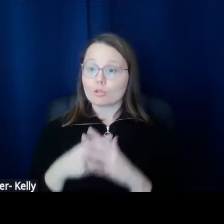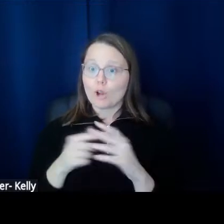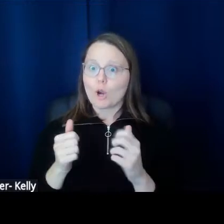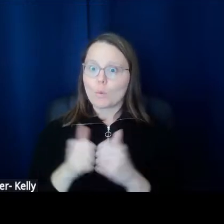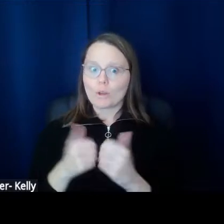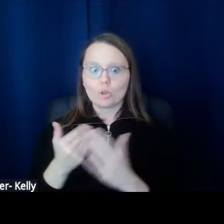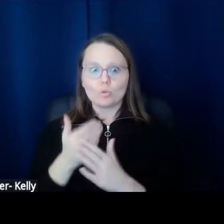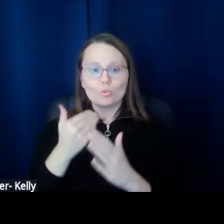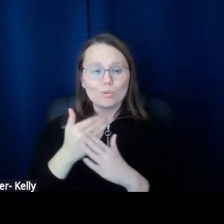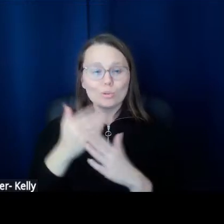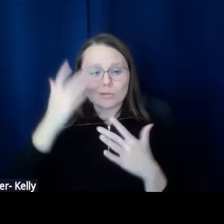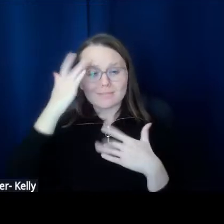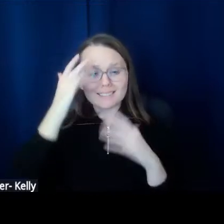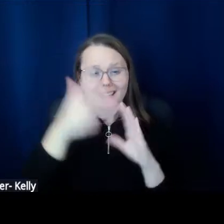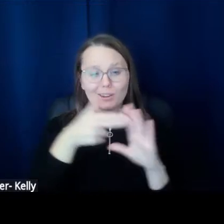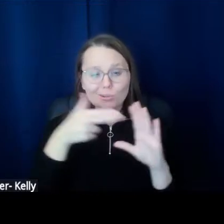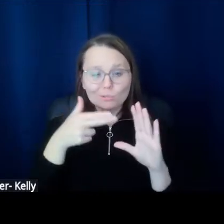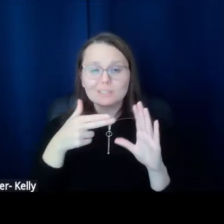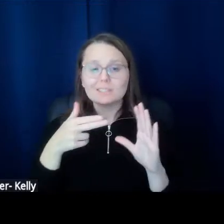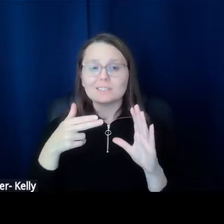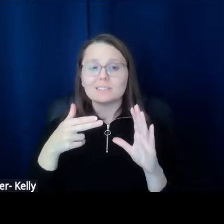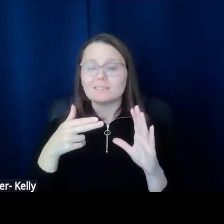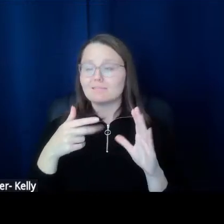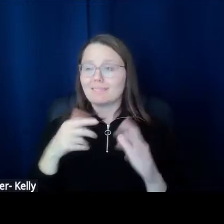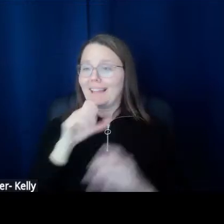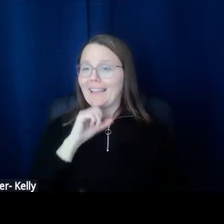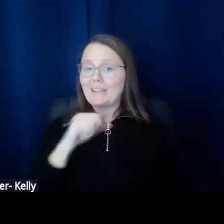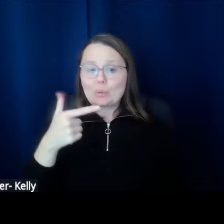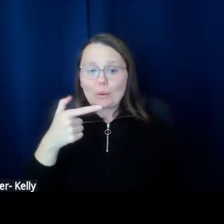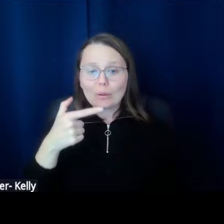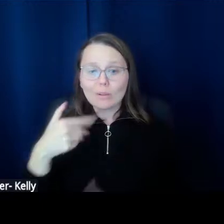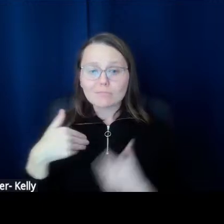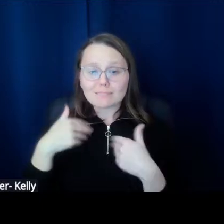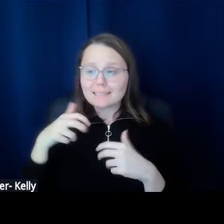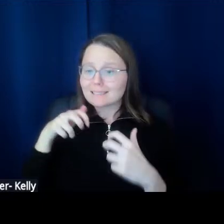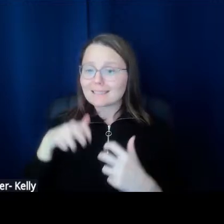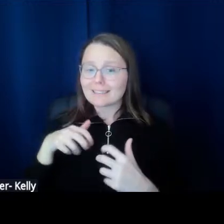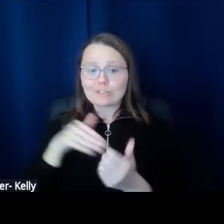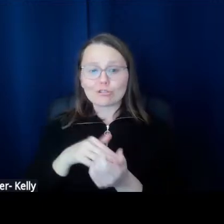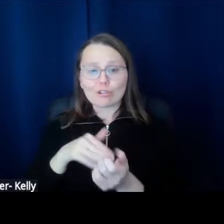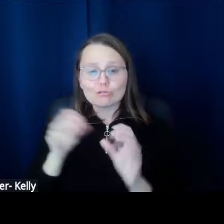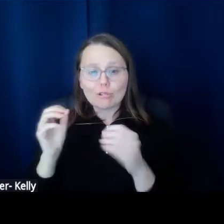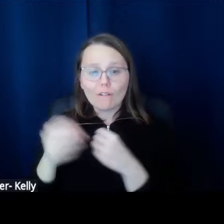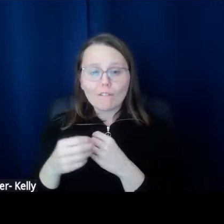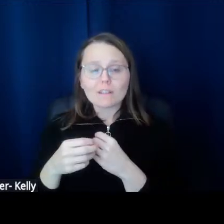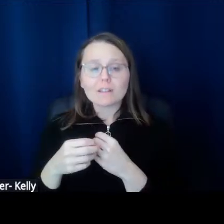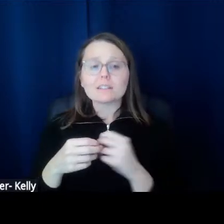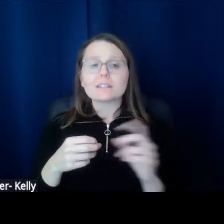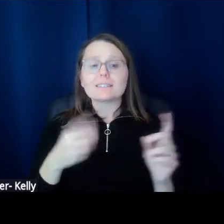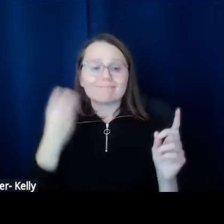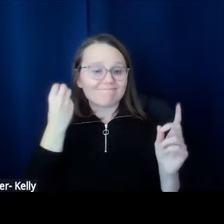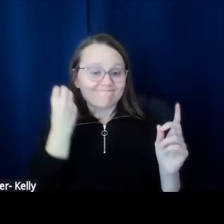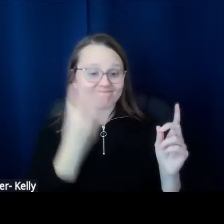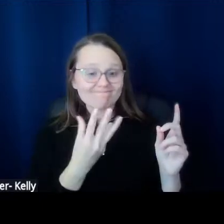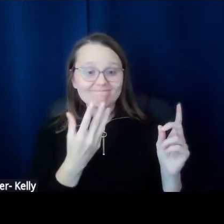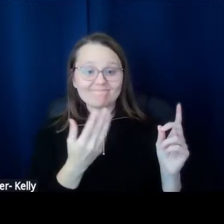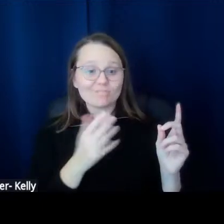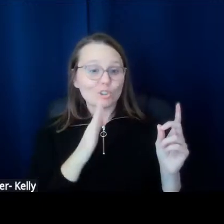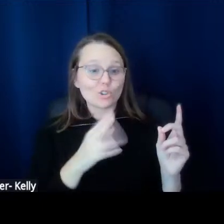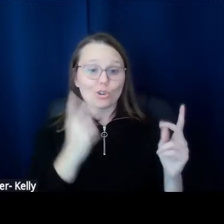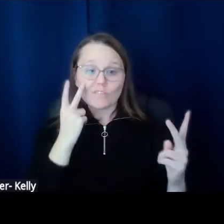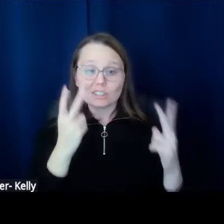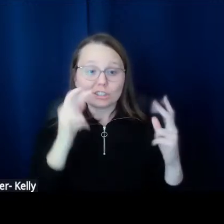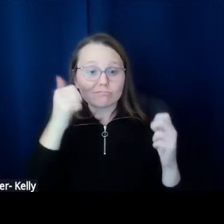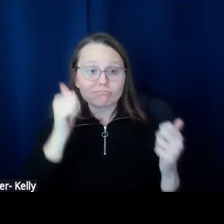of, you know, being 21, sitting in a doctor's office and them saying, you're losing your